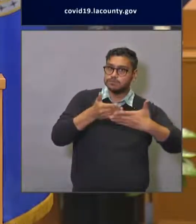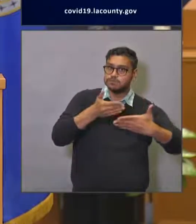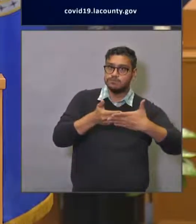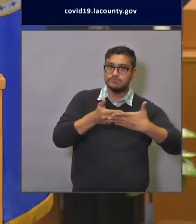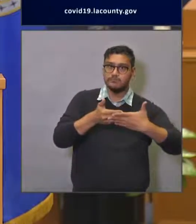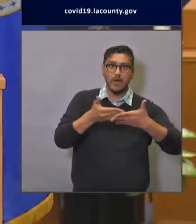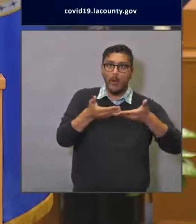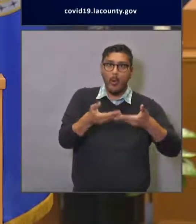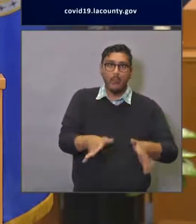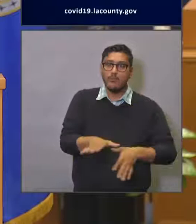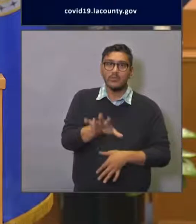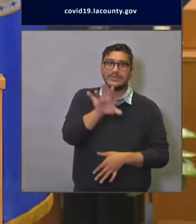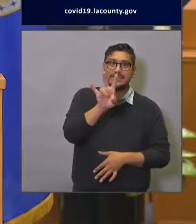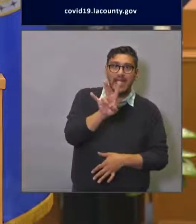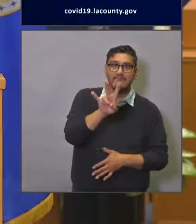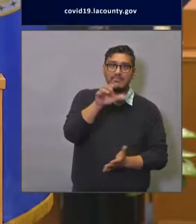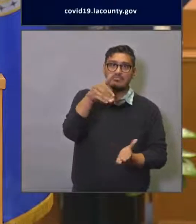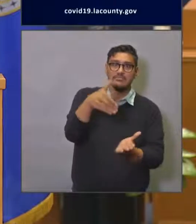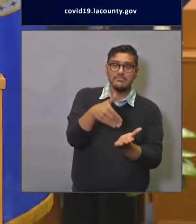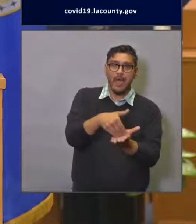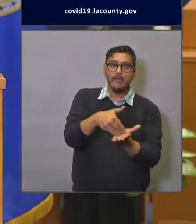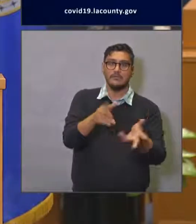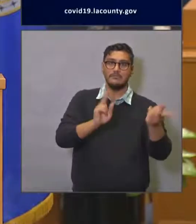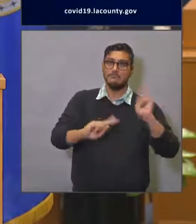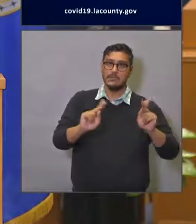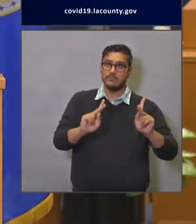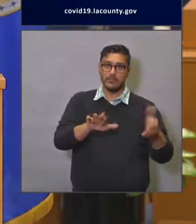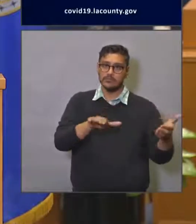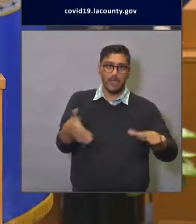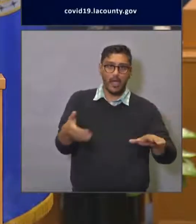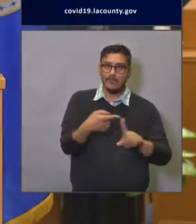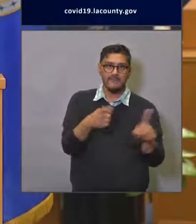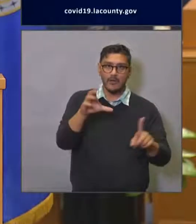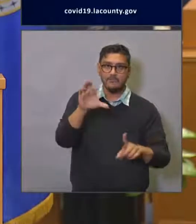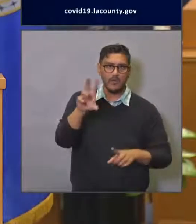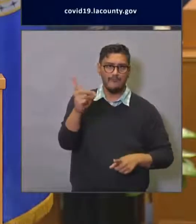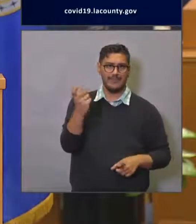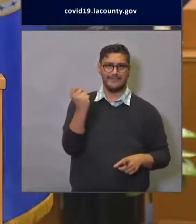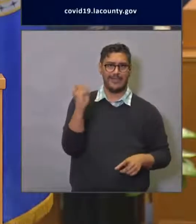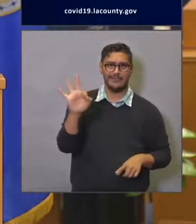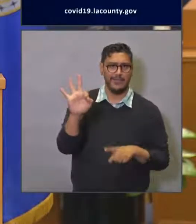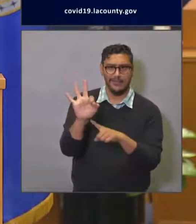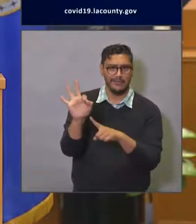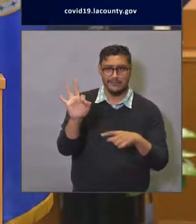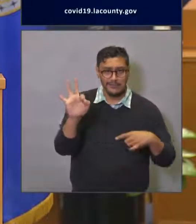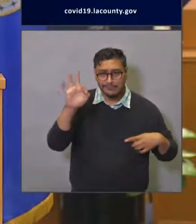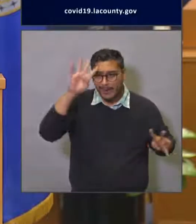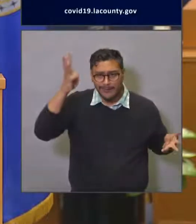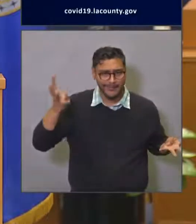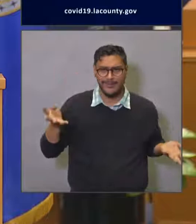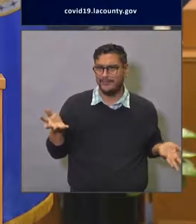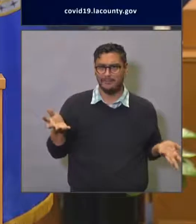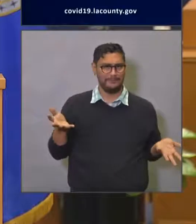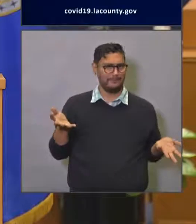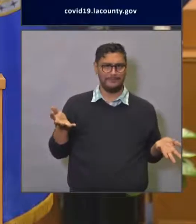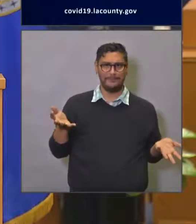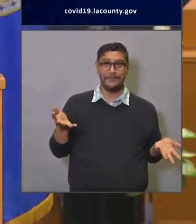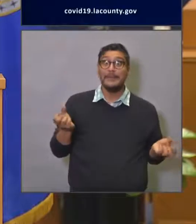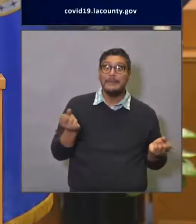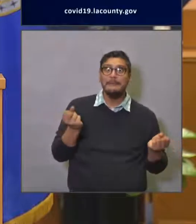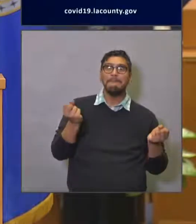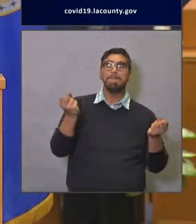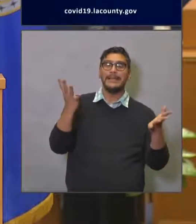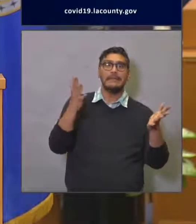7,000 people to COVID-19. We report every day about thousands of people that have